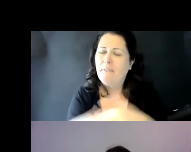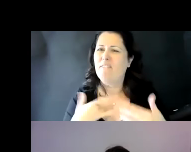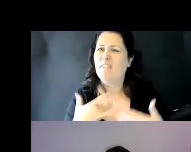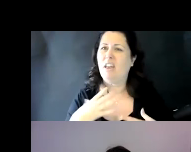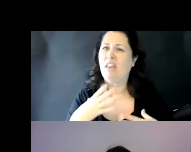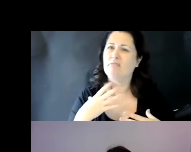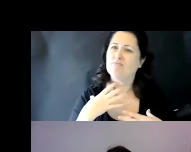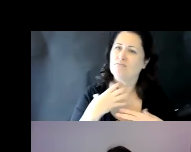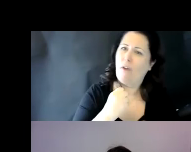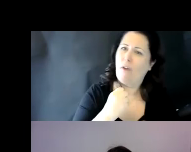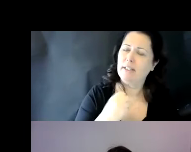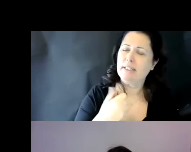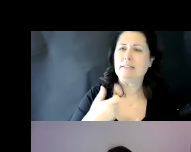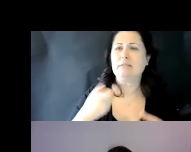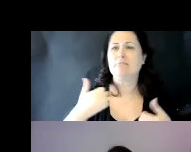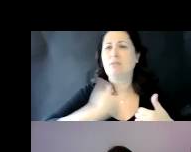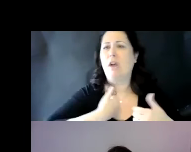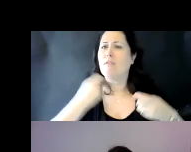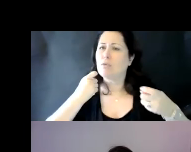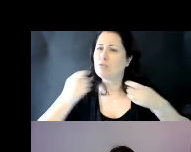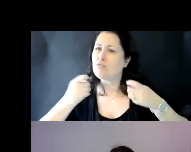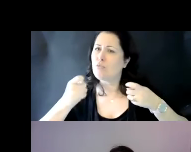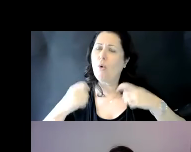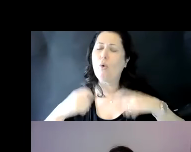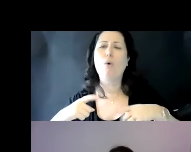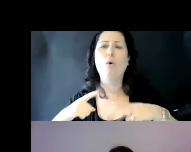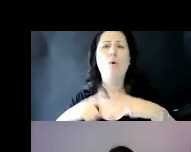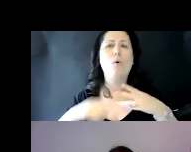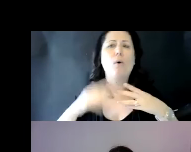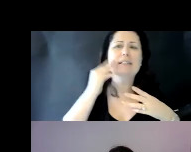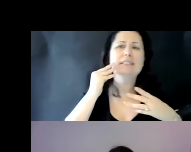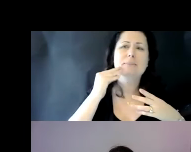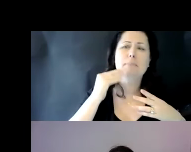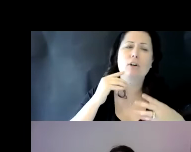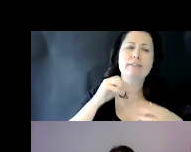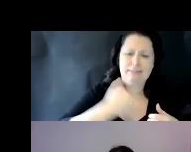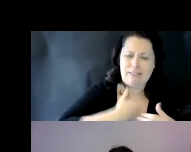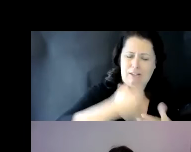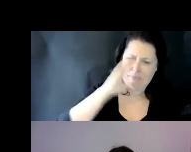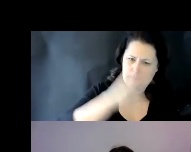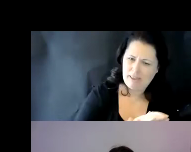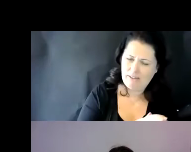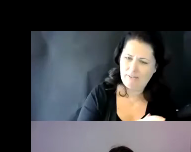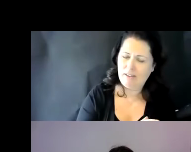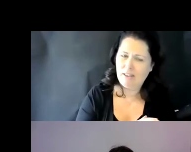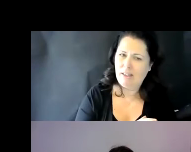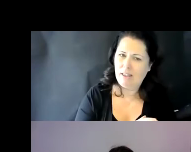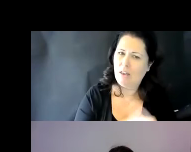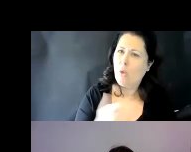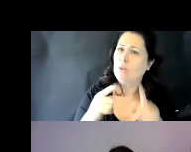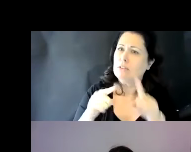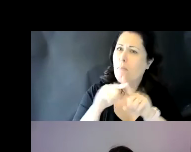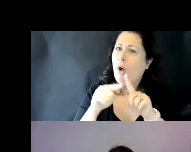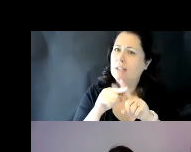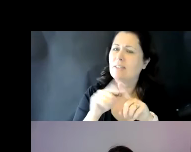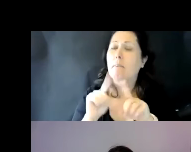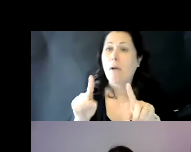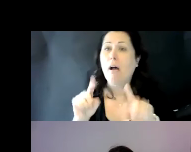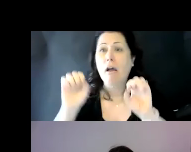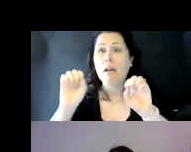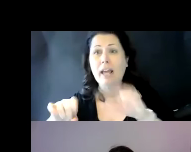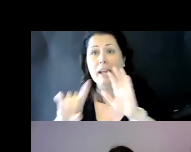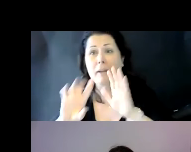feeling self-control, being, you know, experiencing self-belief. Now these are positive, but actually they can be negative, because